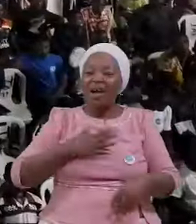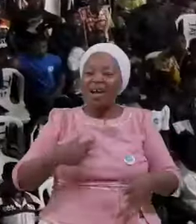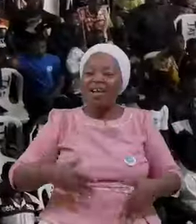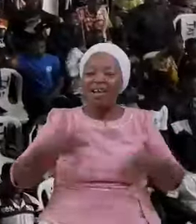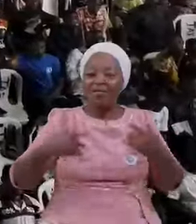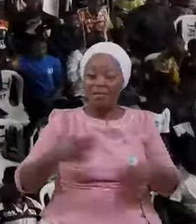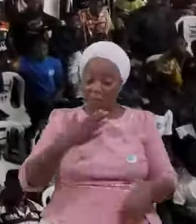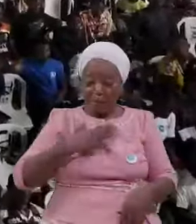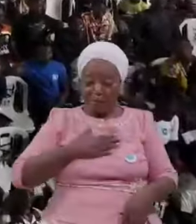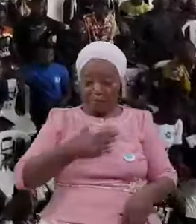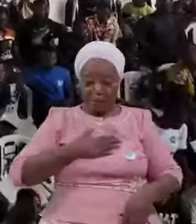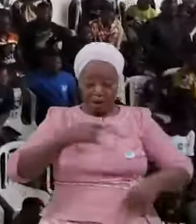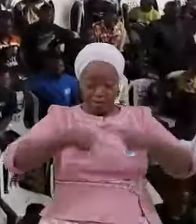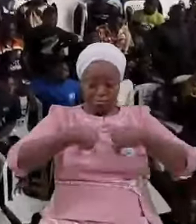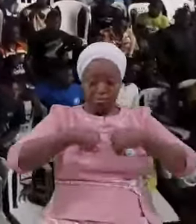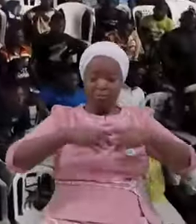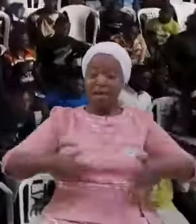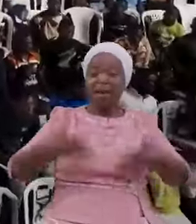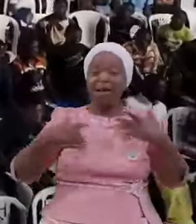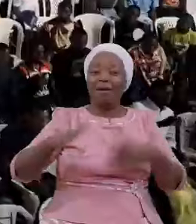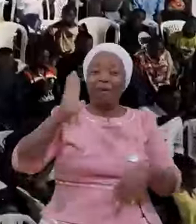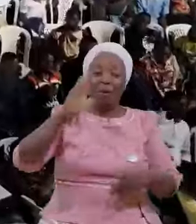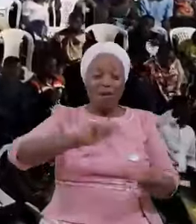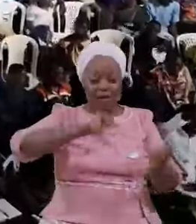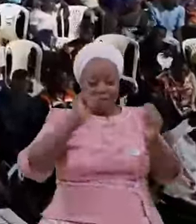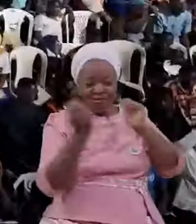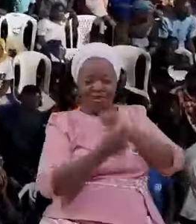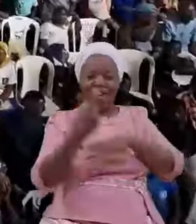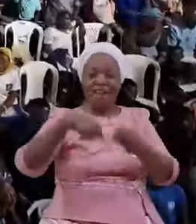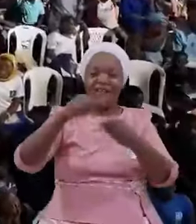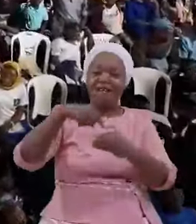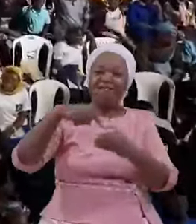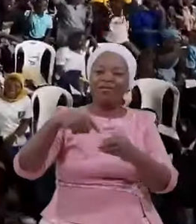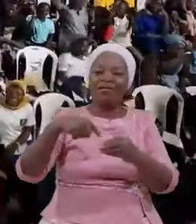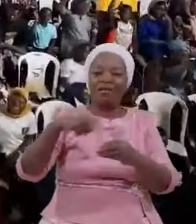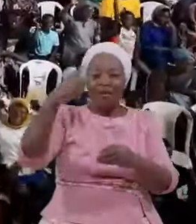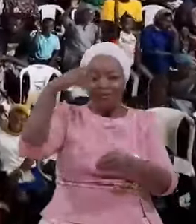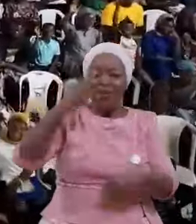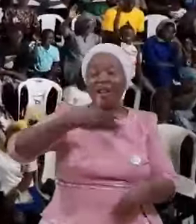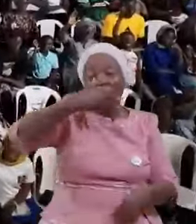My life will turn around for the better